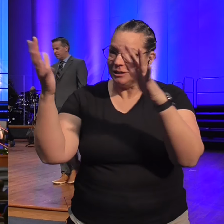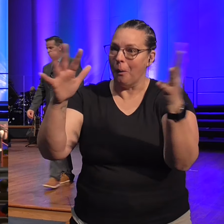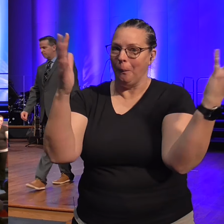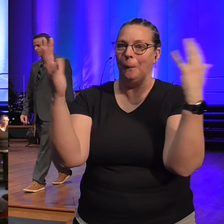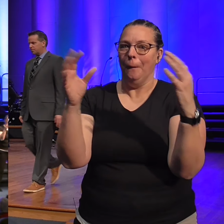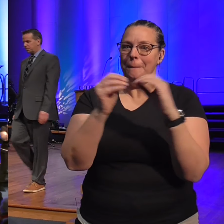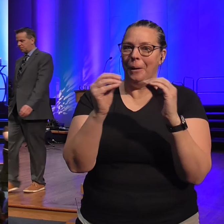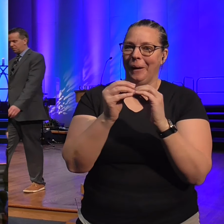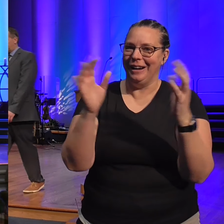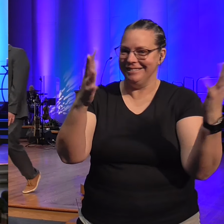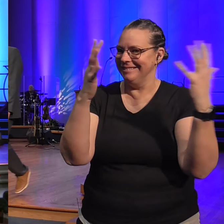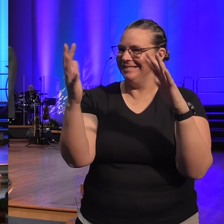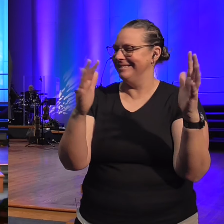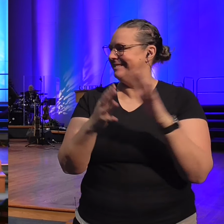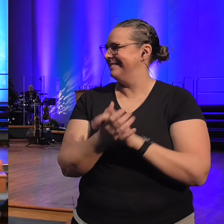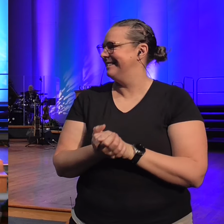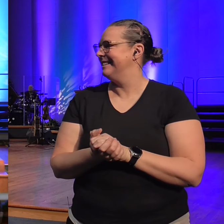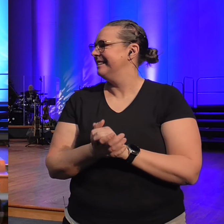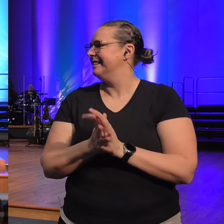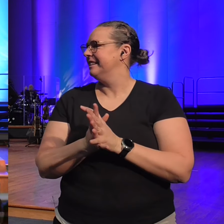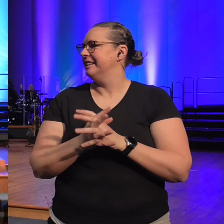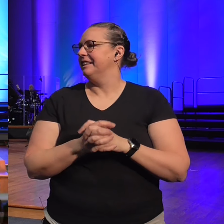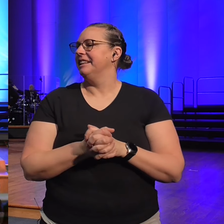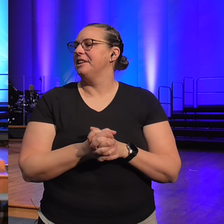appreciate them with our applause. Thank you. Thank you.